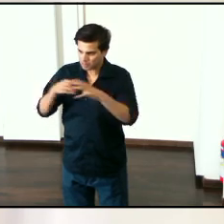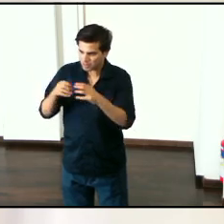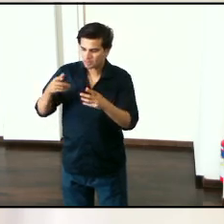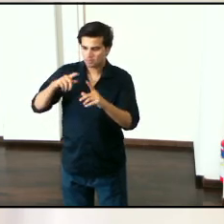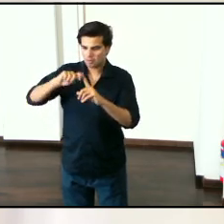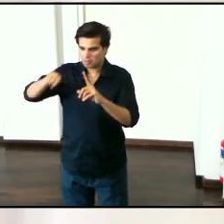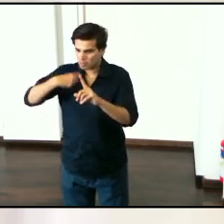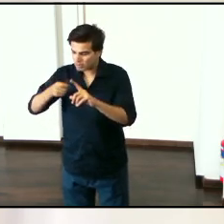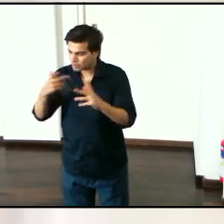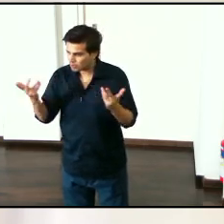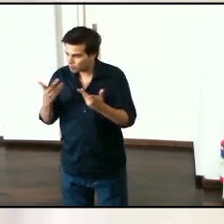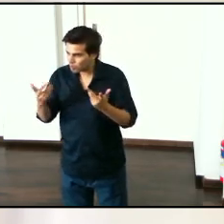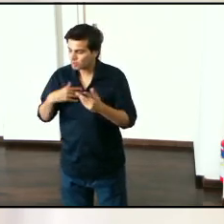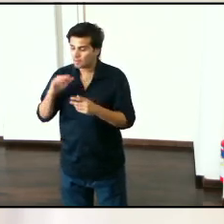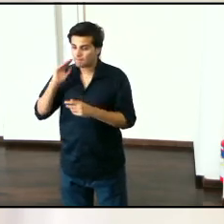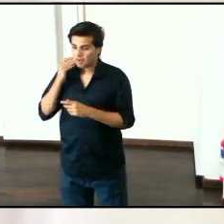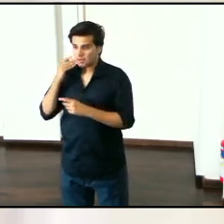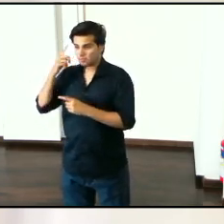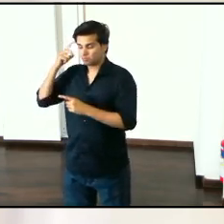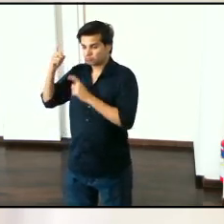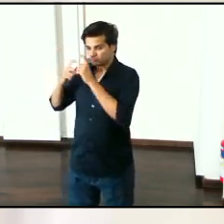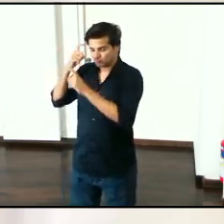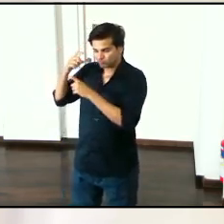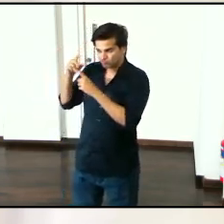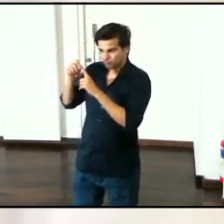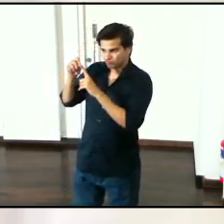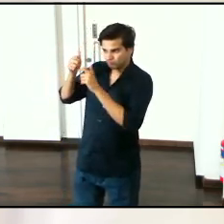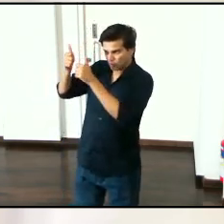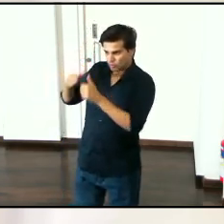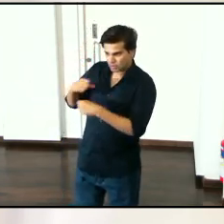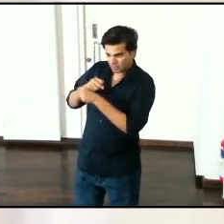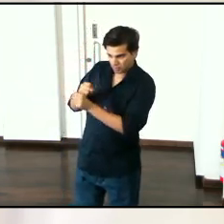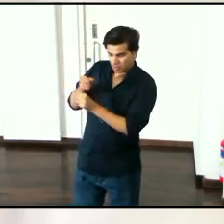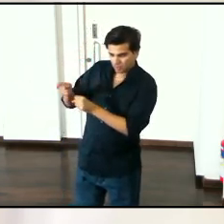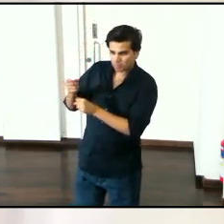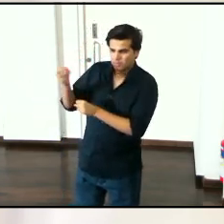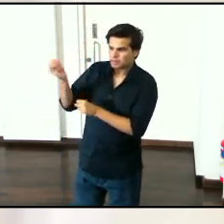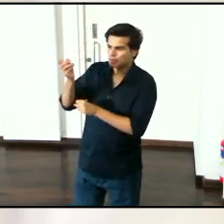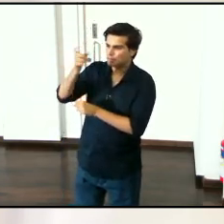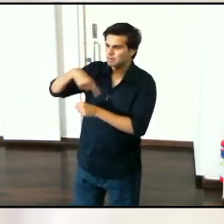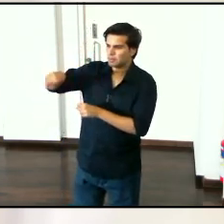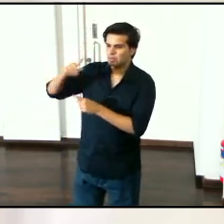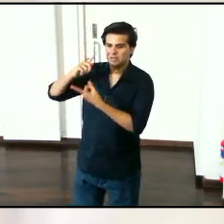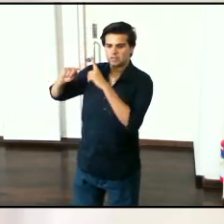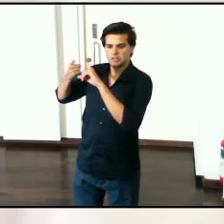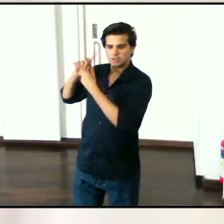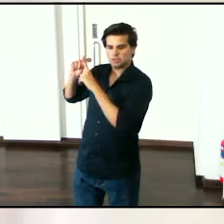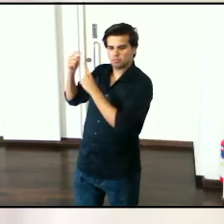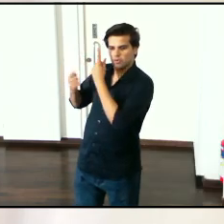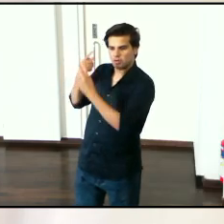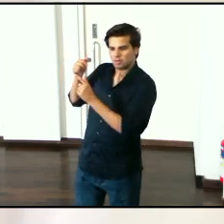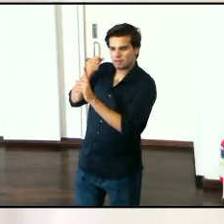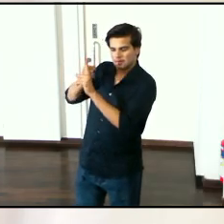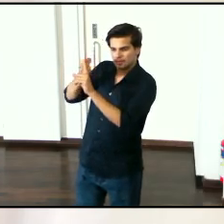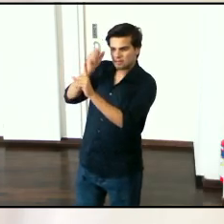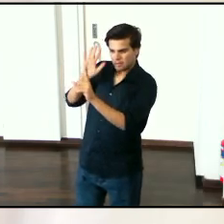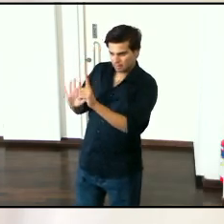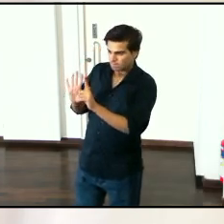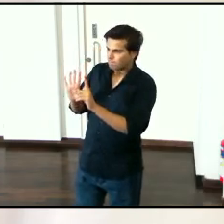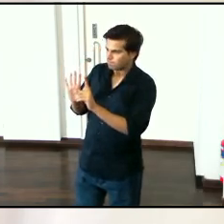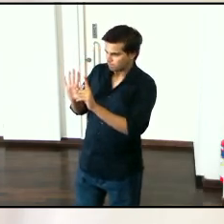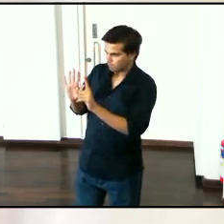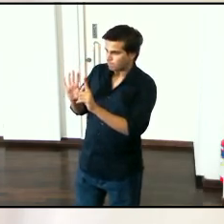Because when you think about poster making, and for those of you who have had some history of political activism, my own